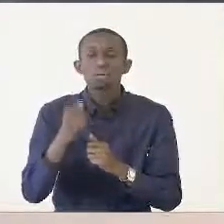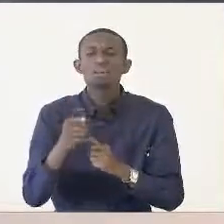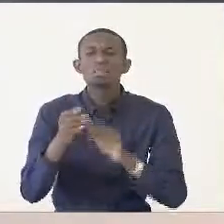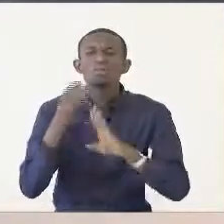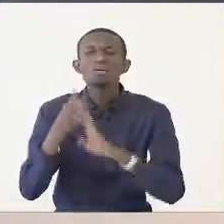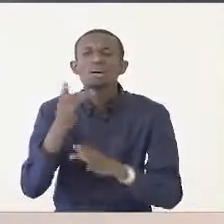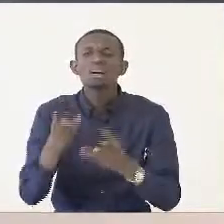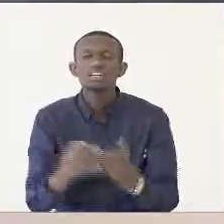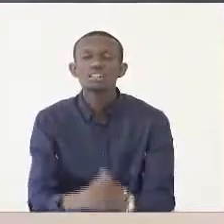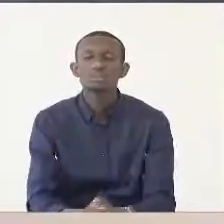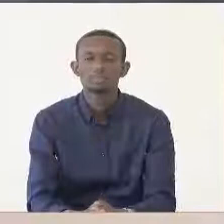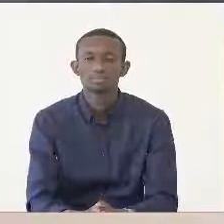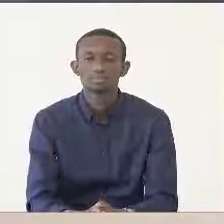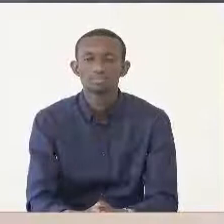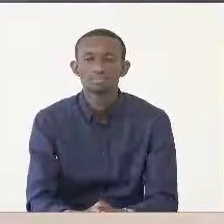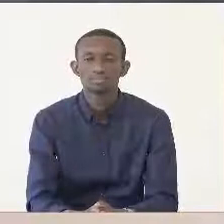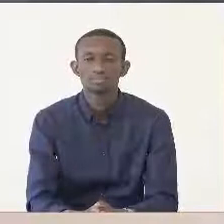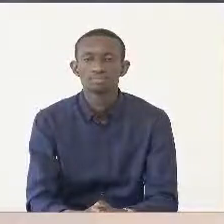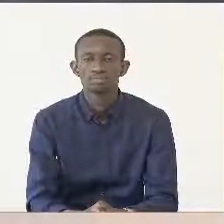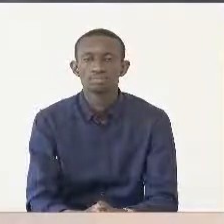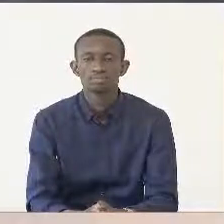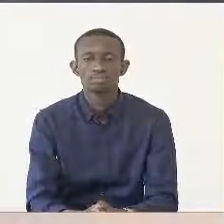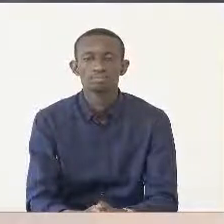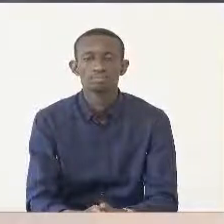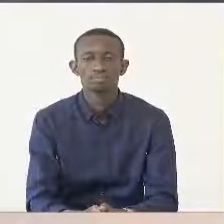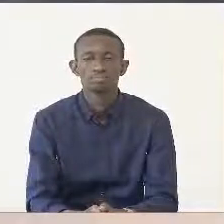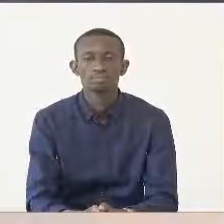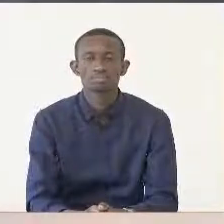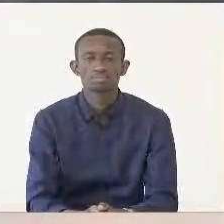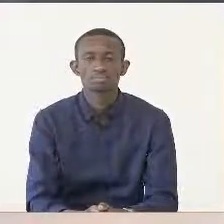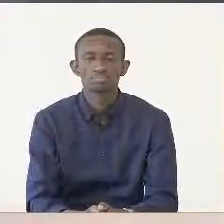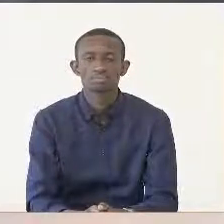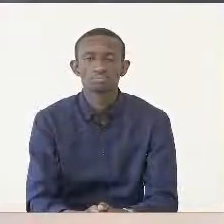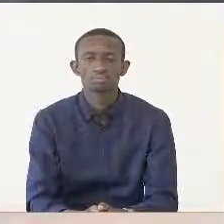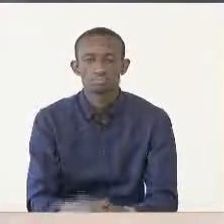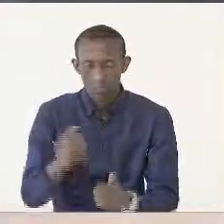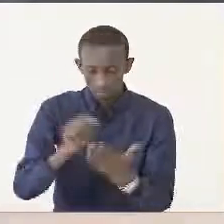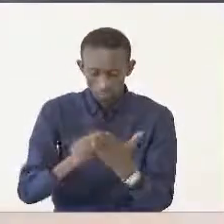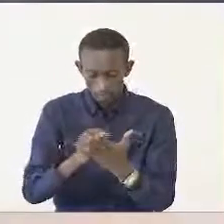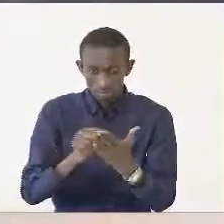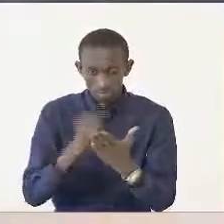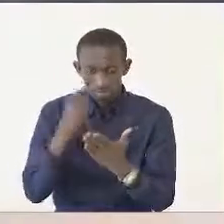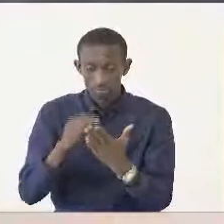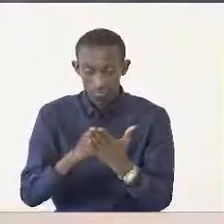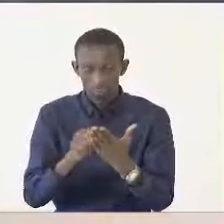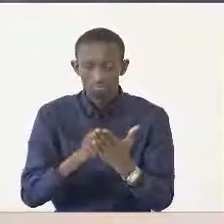have that. And then when you have this is going to be, so here we